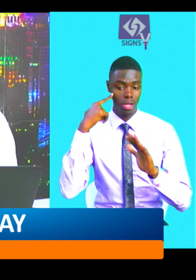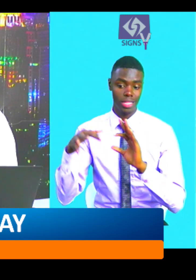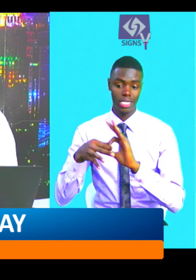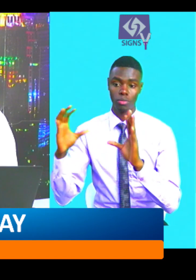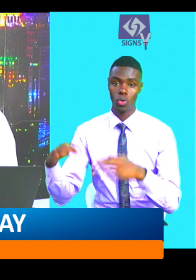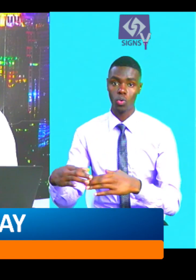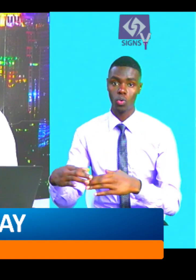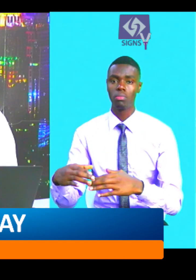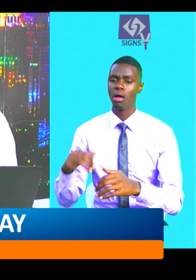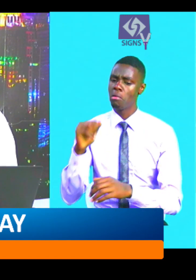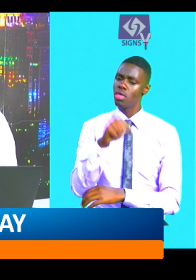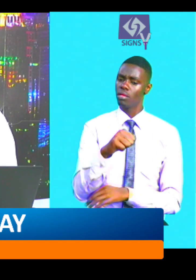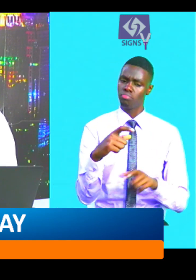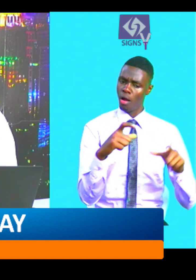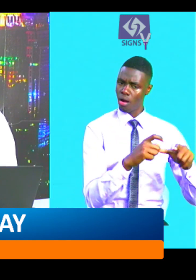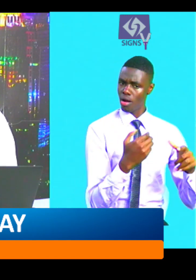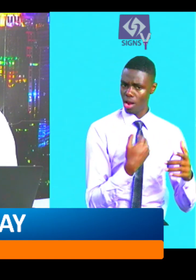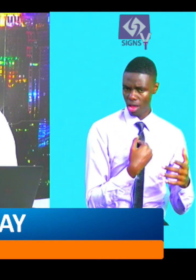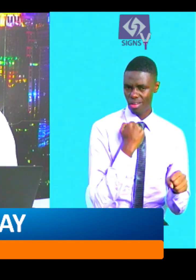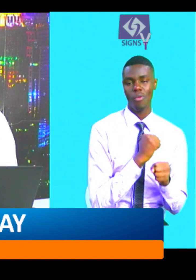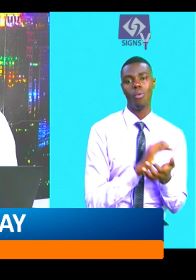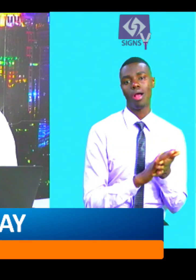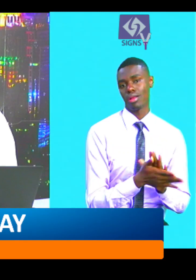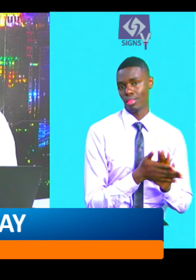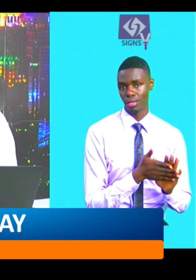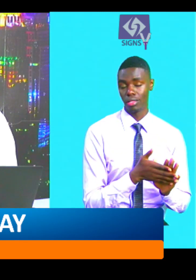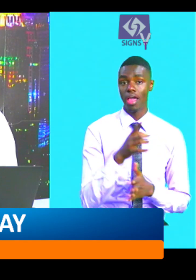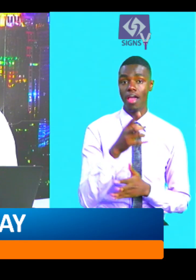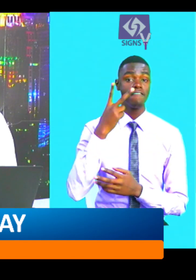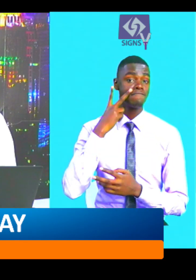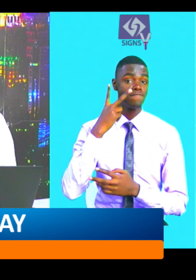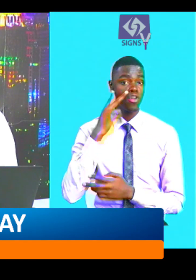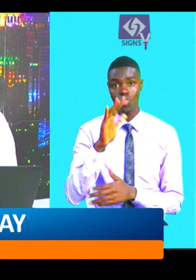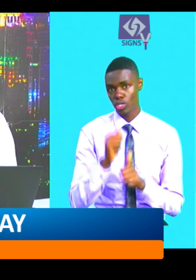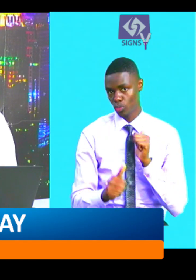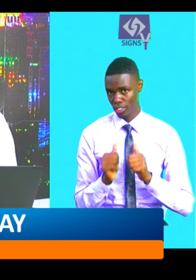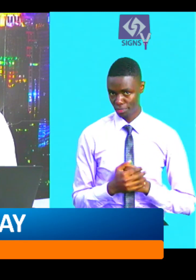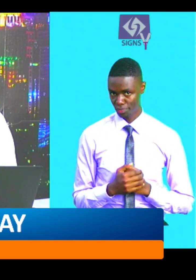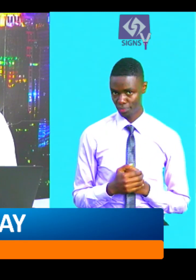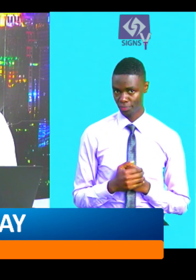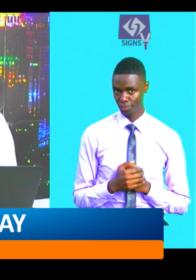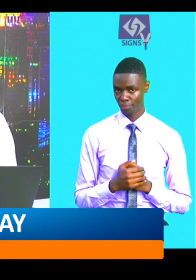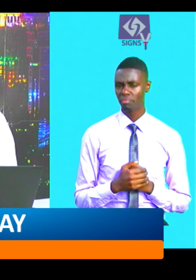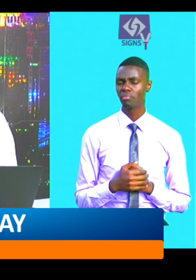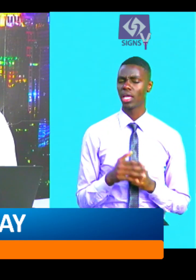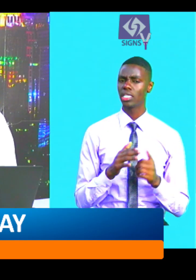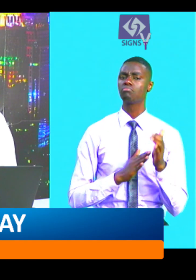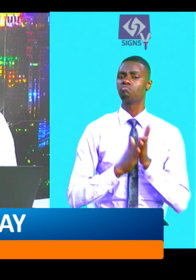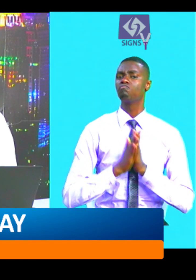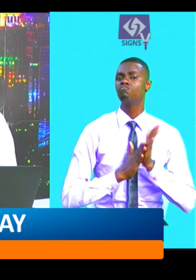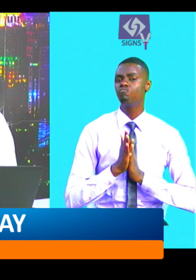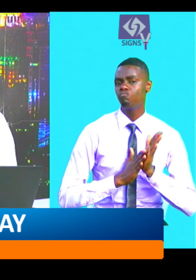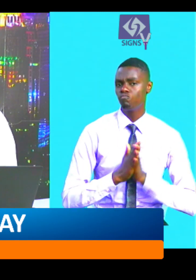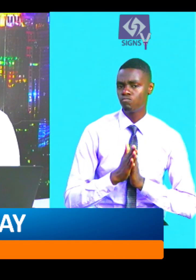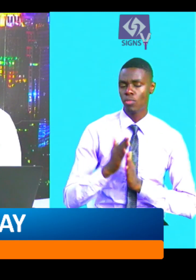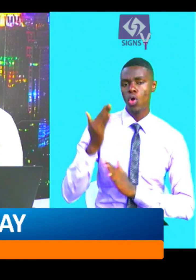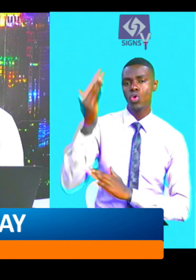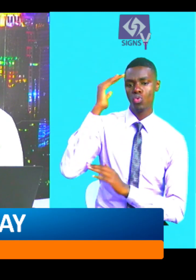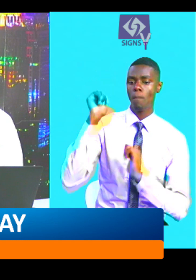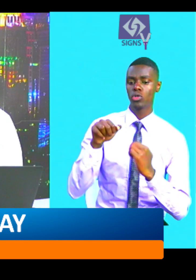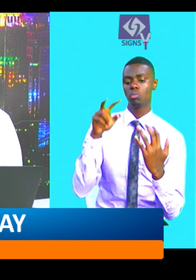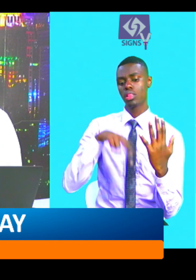you say, yes, the prosecutor of ICC is here for totally different business, but is this a card that